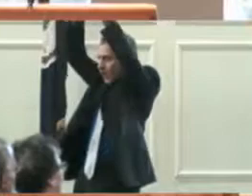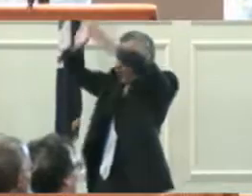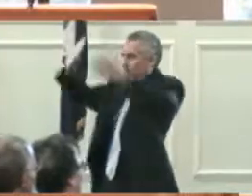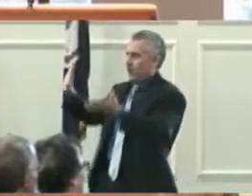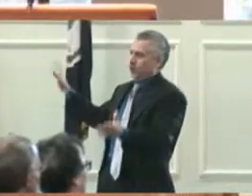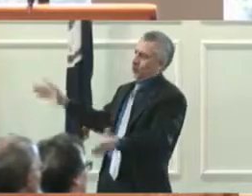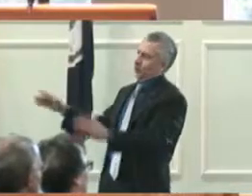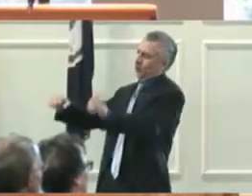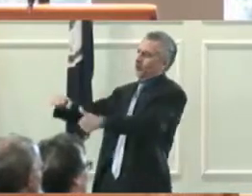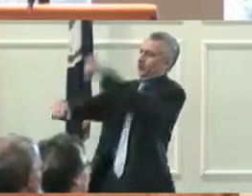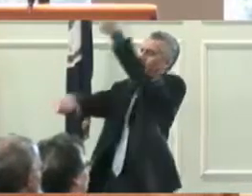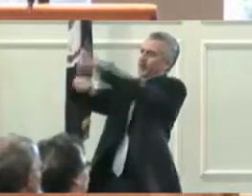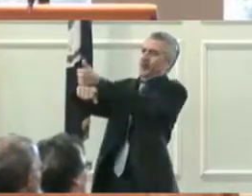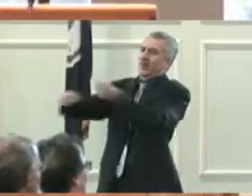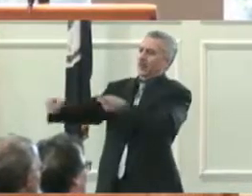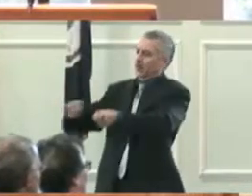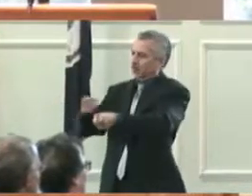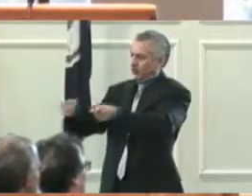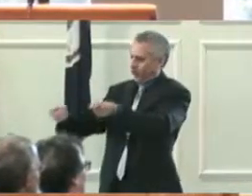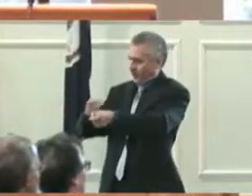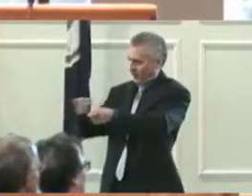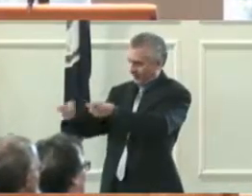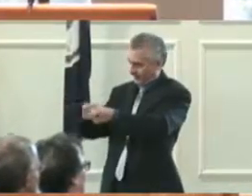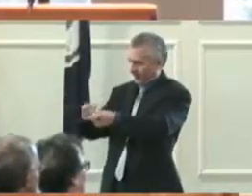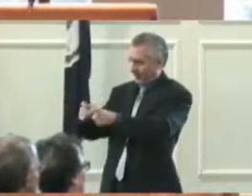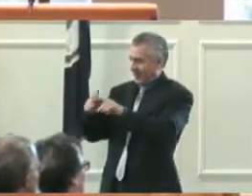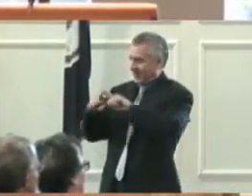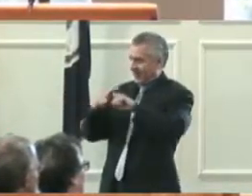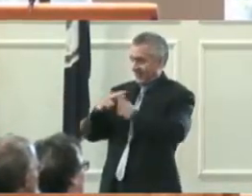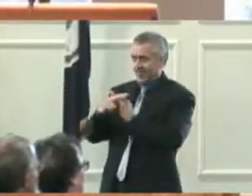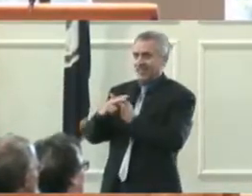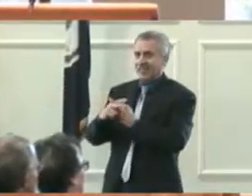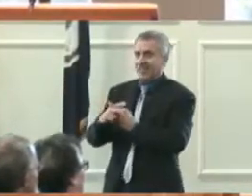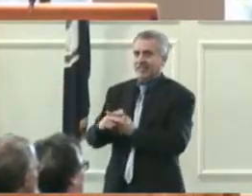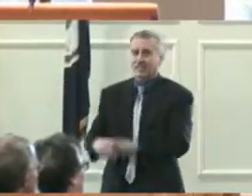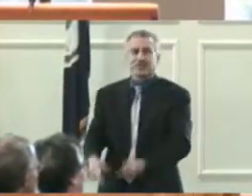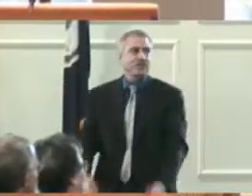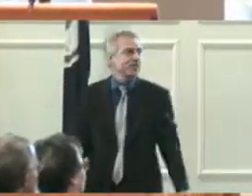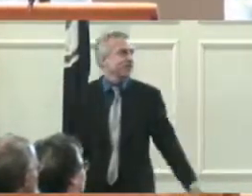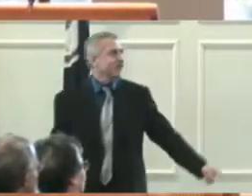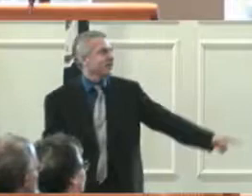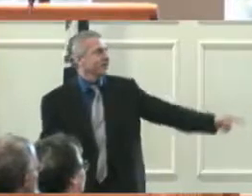very significant date. So as we look at this prophecy again,